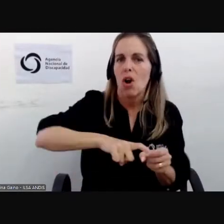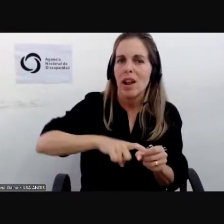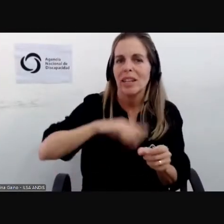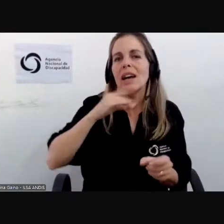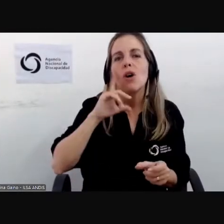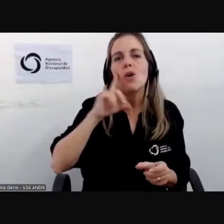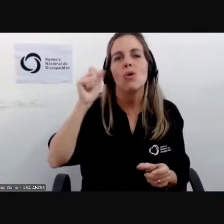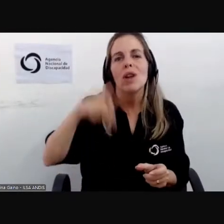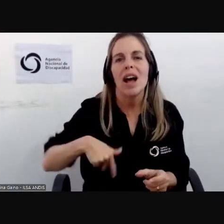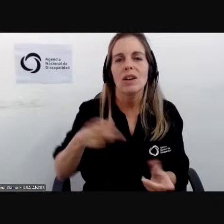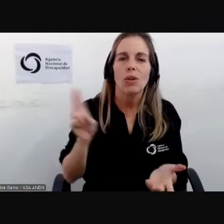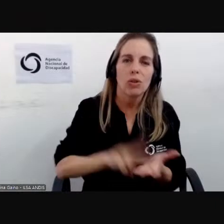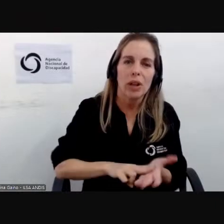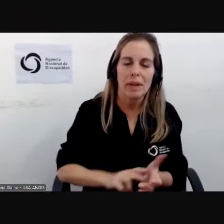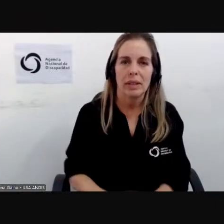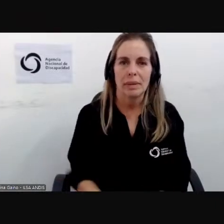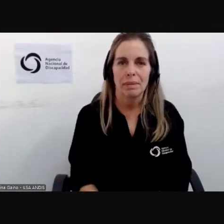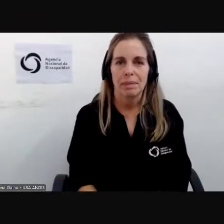We